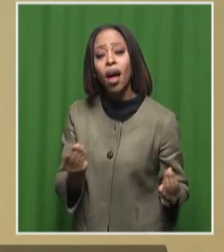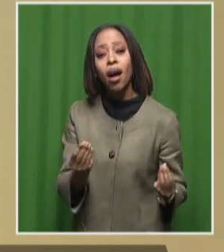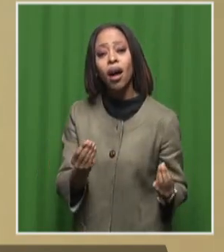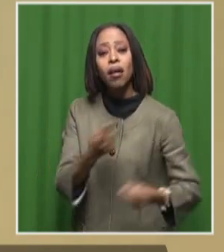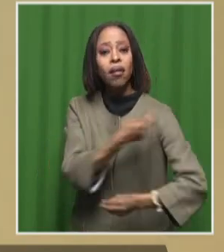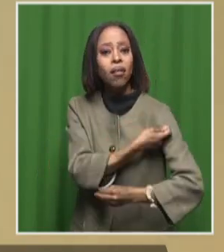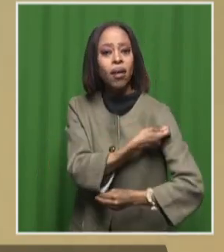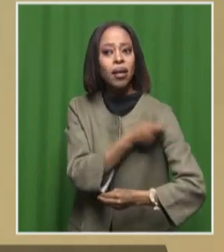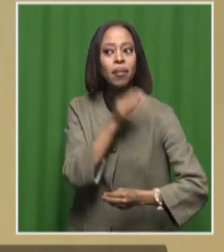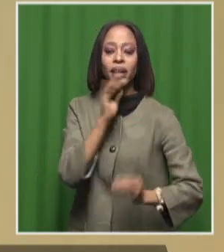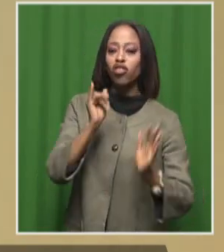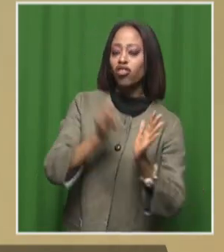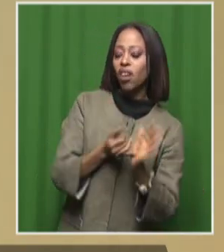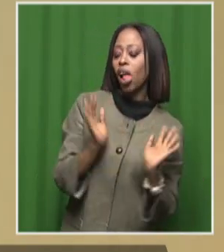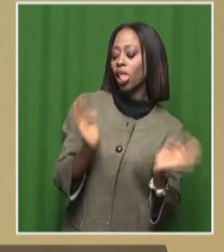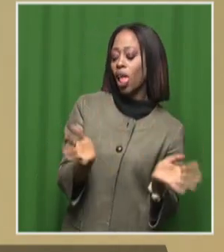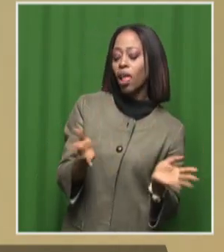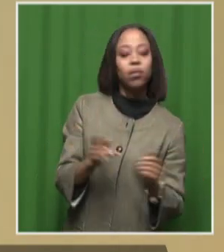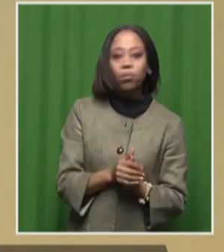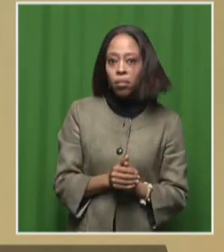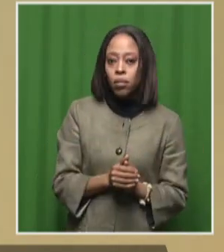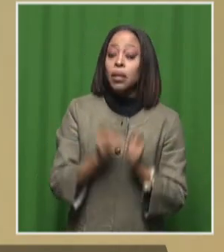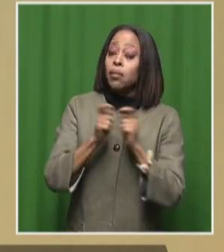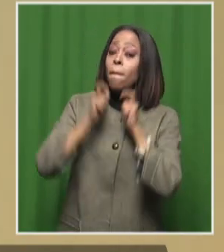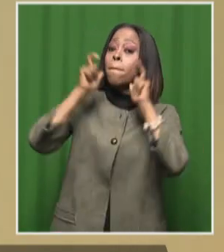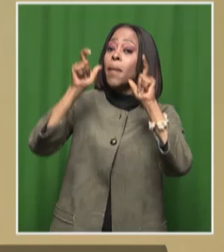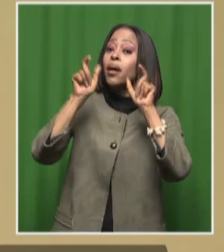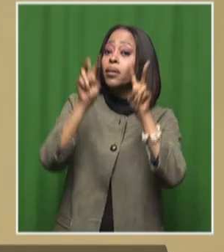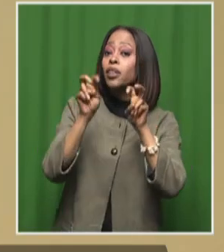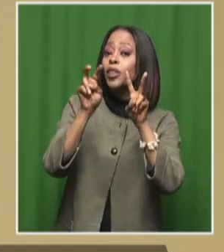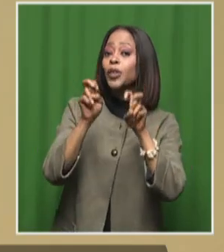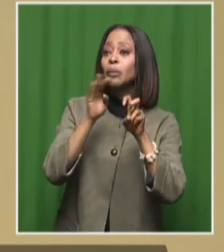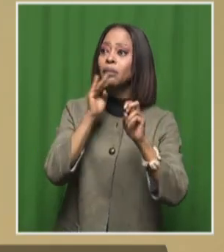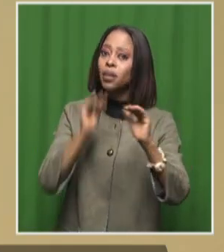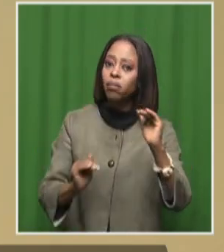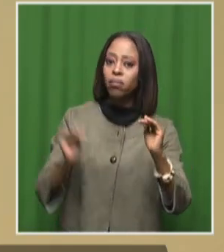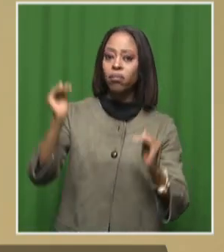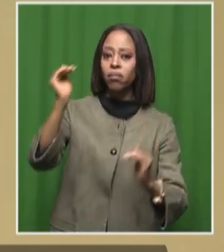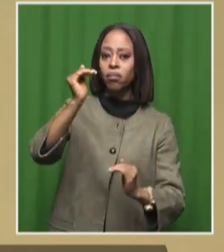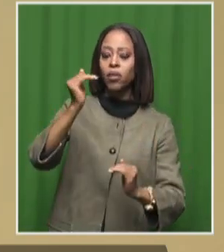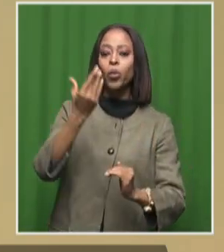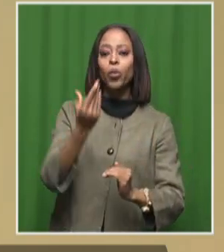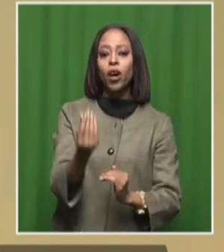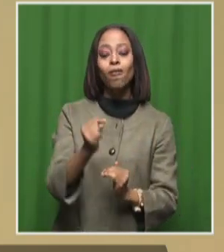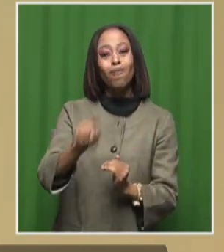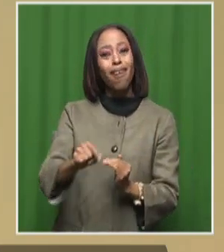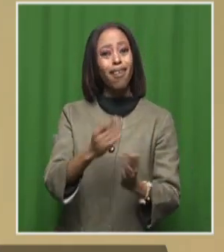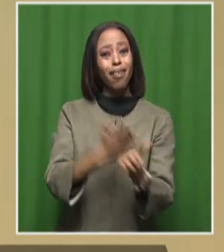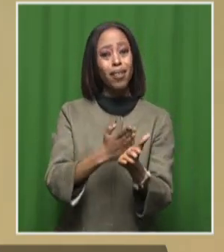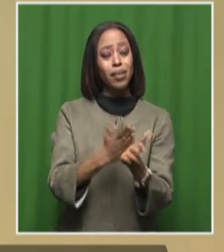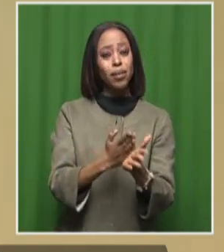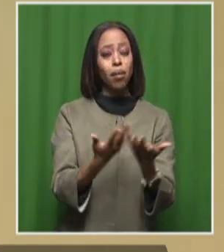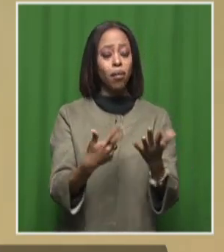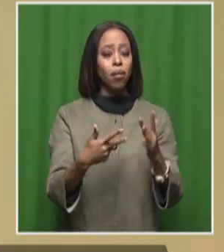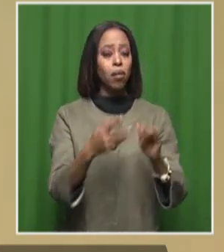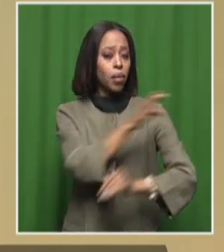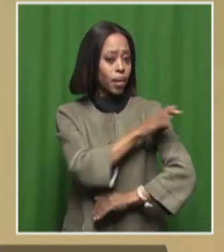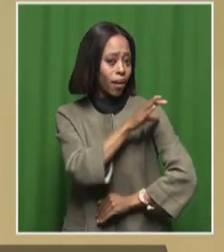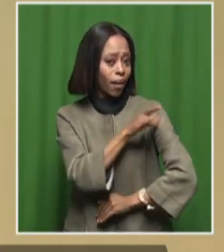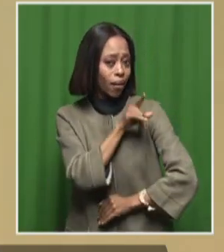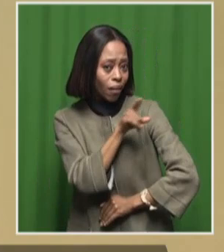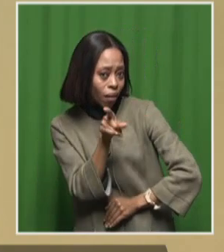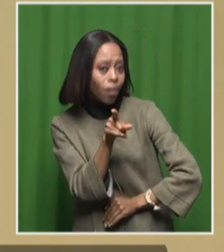than vaccination. It's talking about multiple inequities. We have to ensure that we have primary healthcare